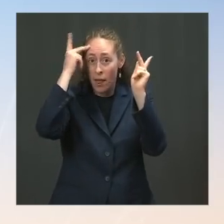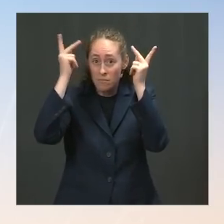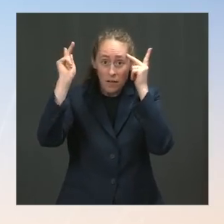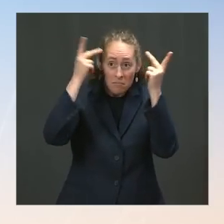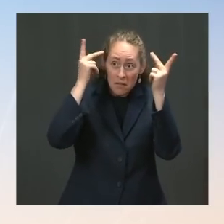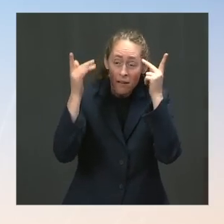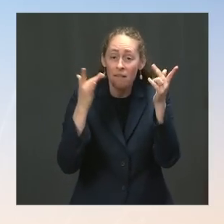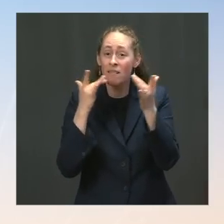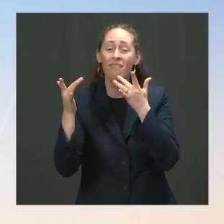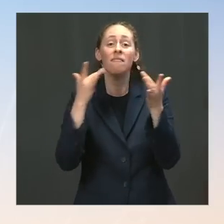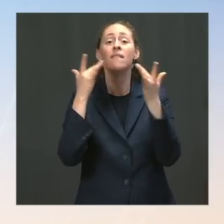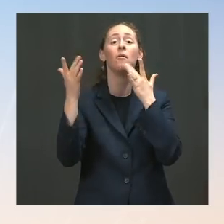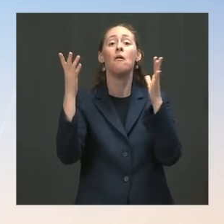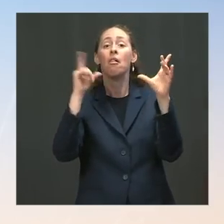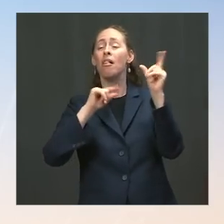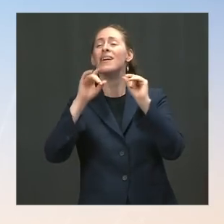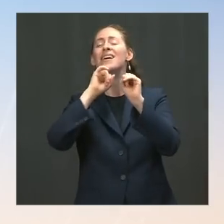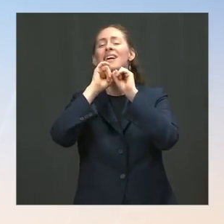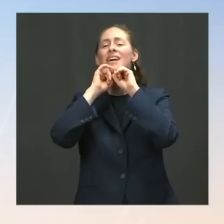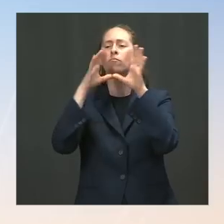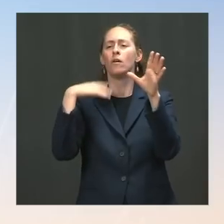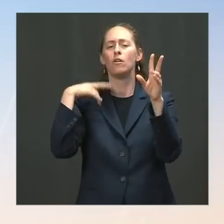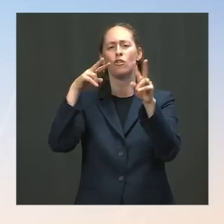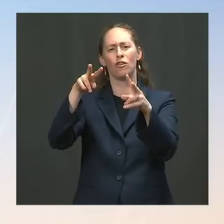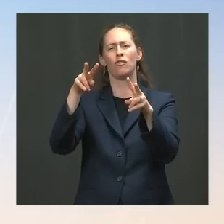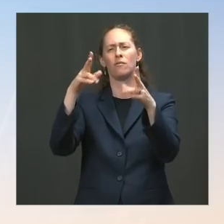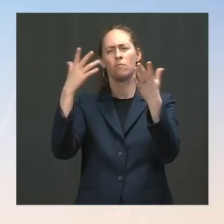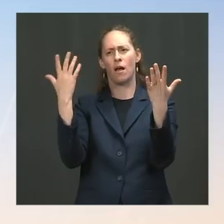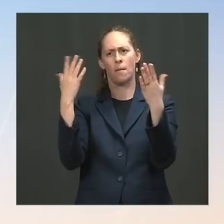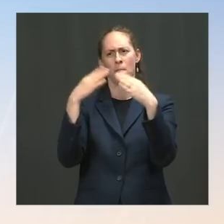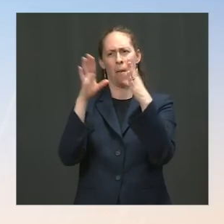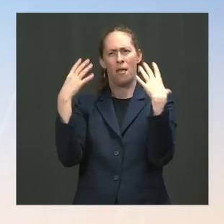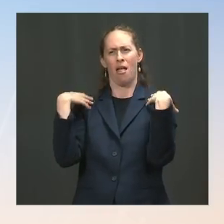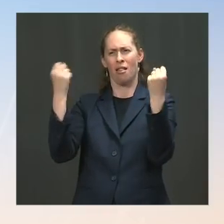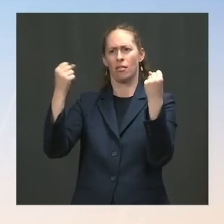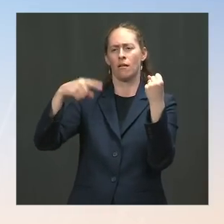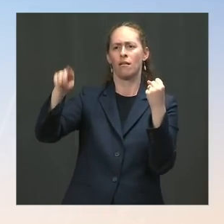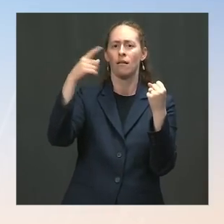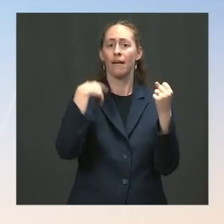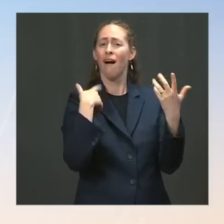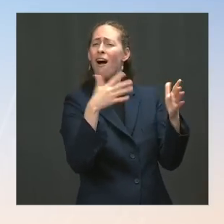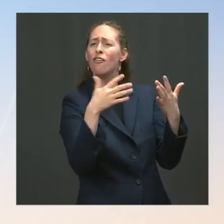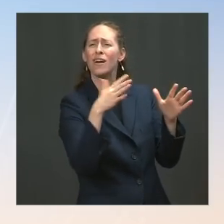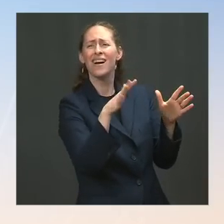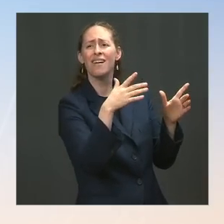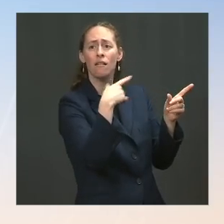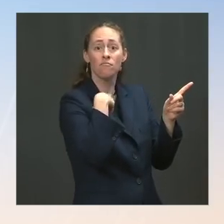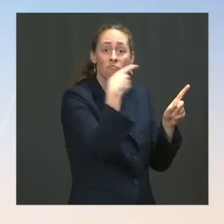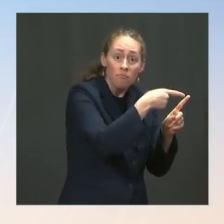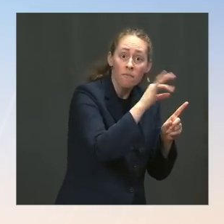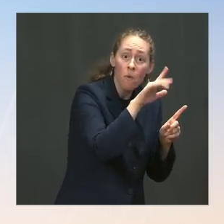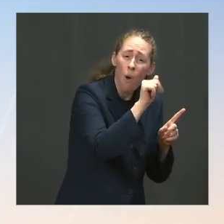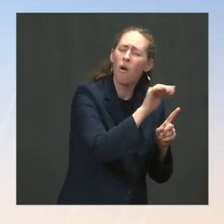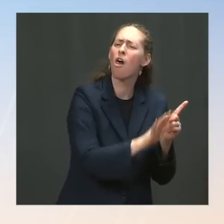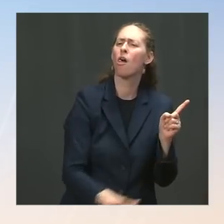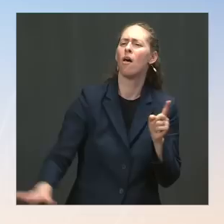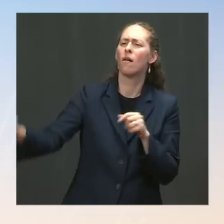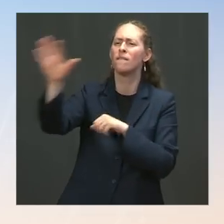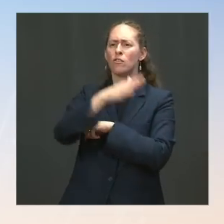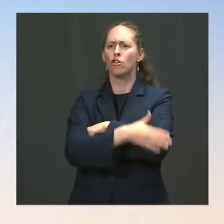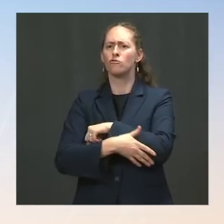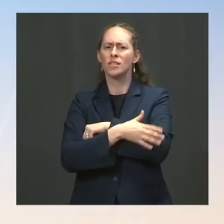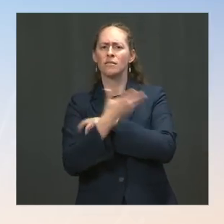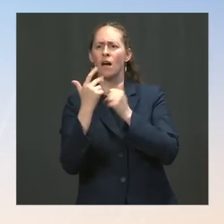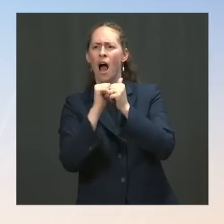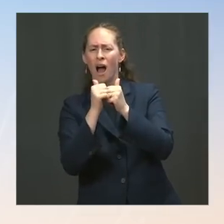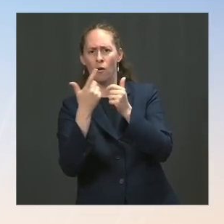with officials in Florida, just like we're in touch with officials from around the country, about how we can provide assistance from the federal level to help